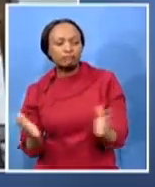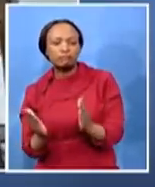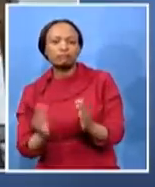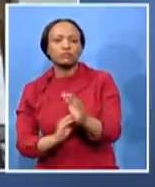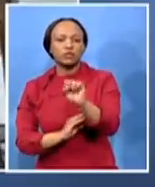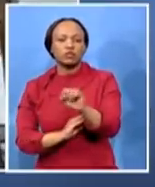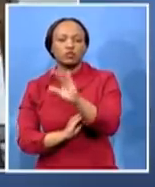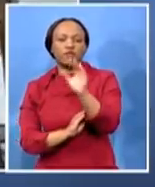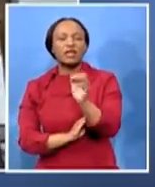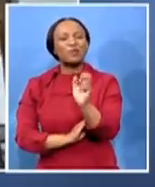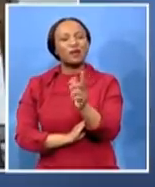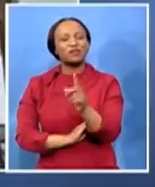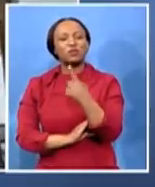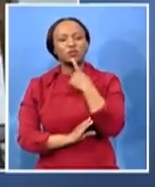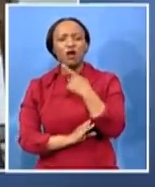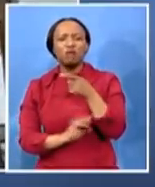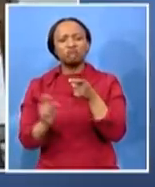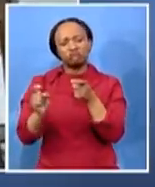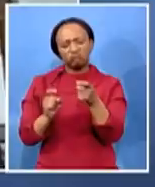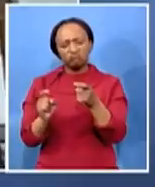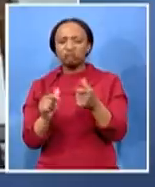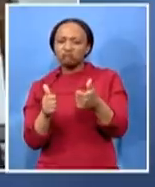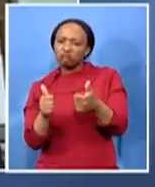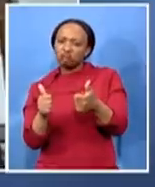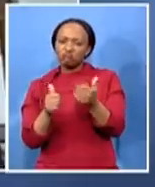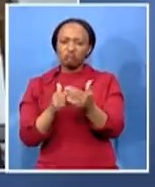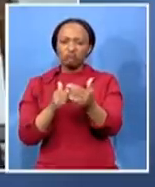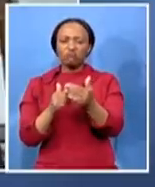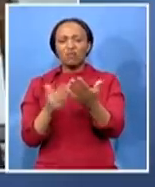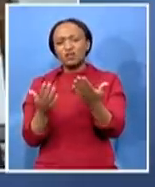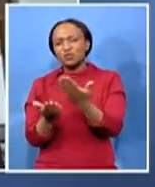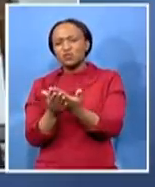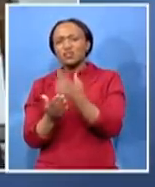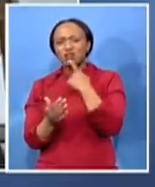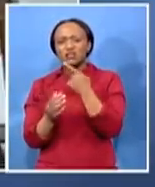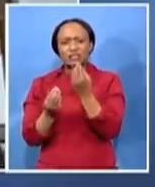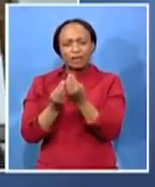place and there's still a lot to look forward to?